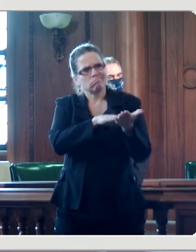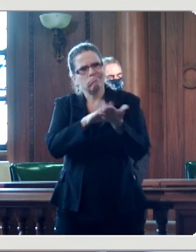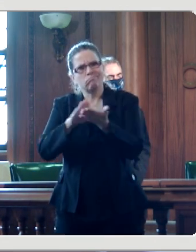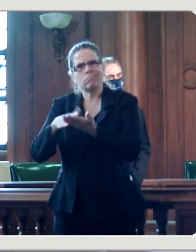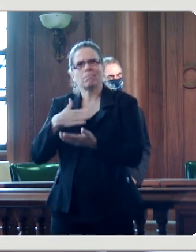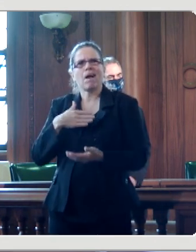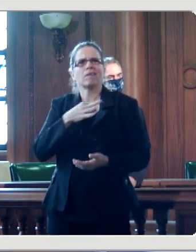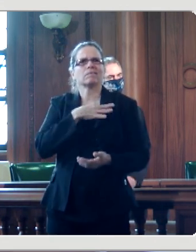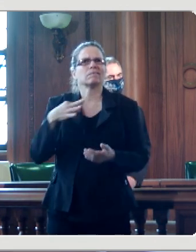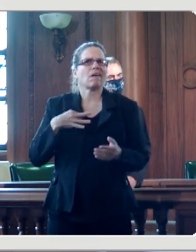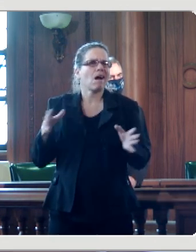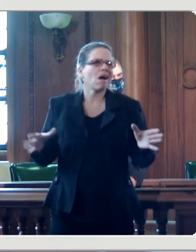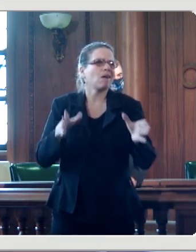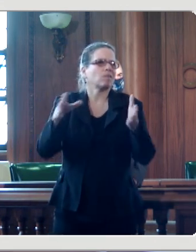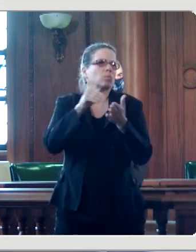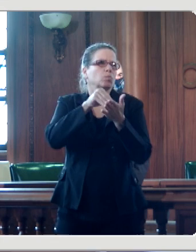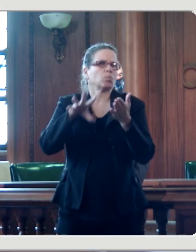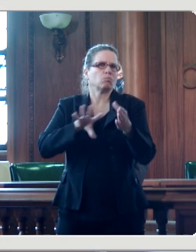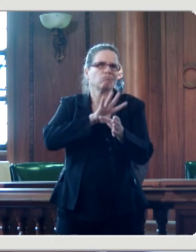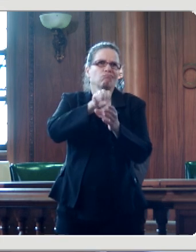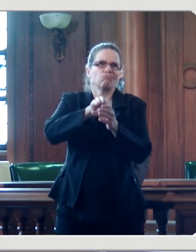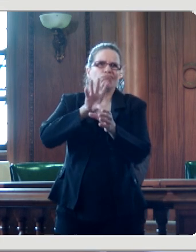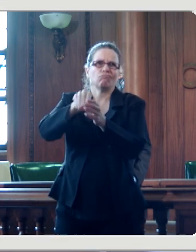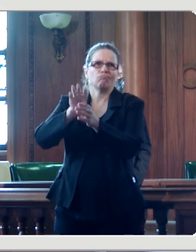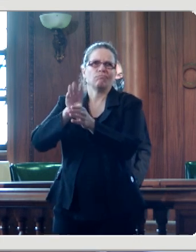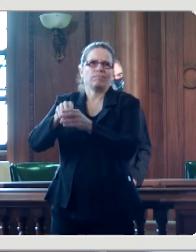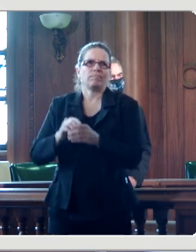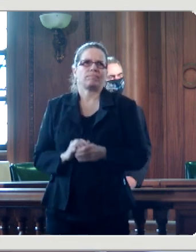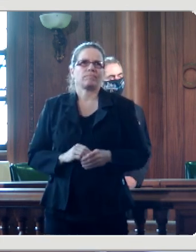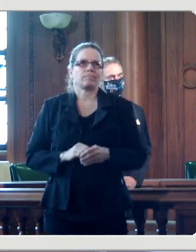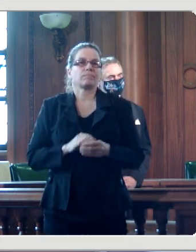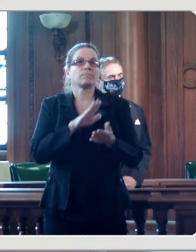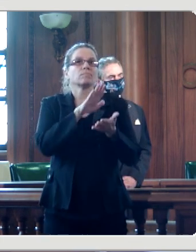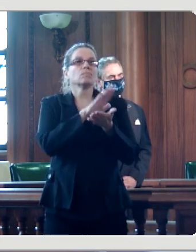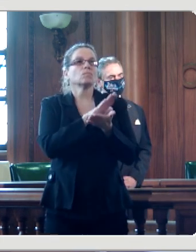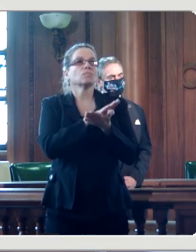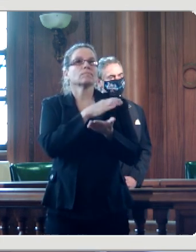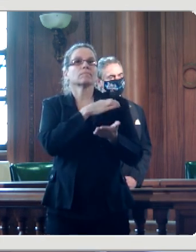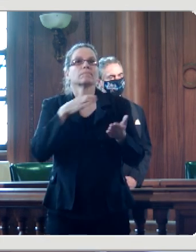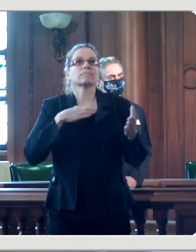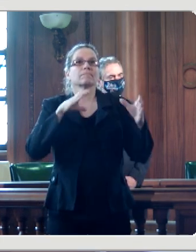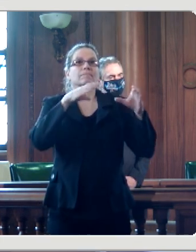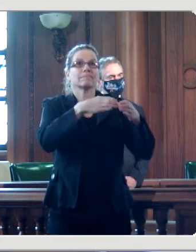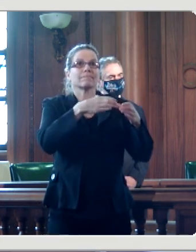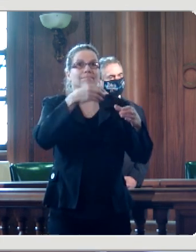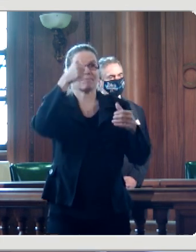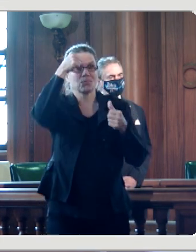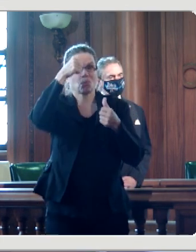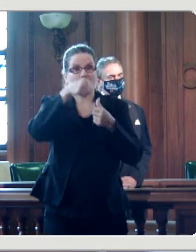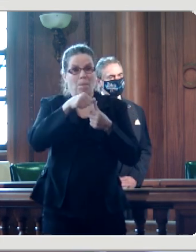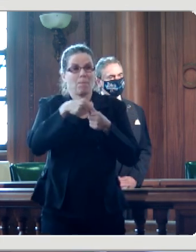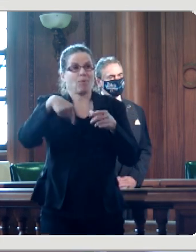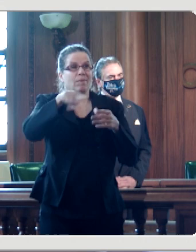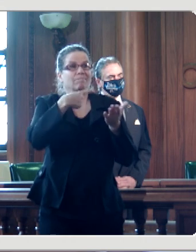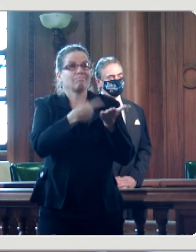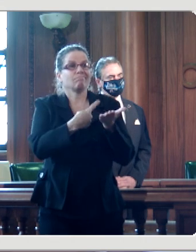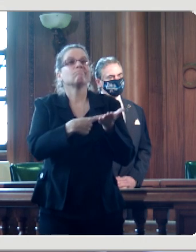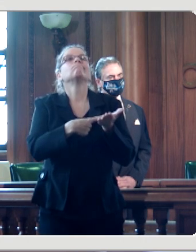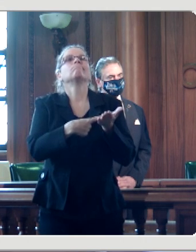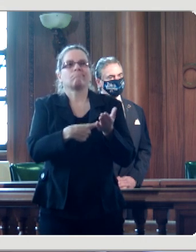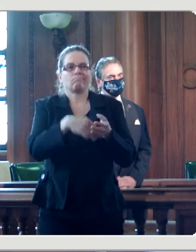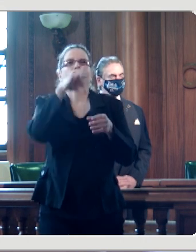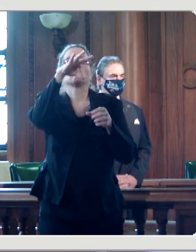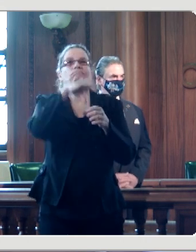Our school committee took a vote to reopen school for the general population at the beginning of the fourth quarter, which would be